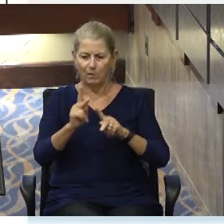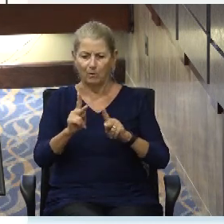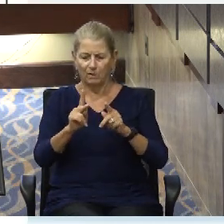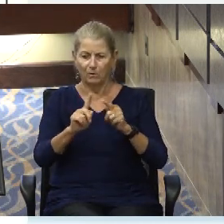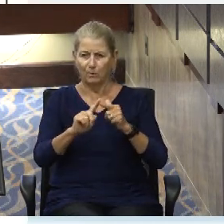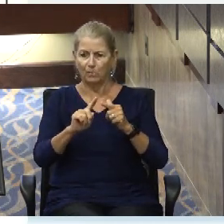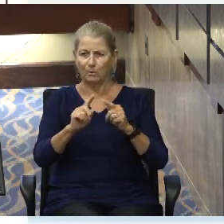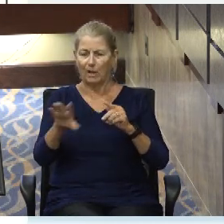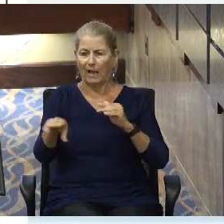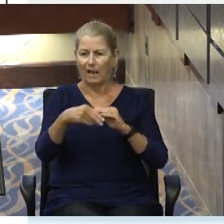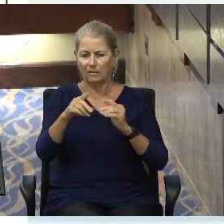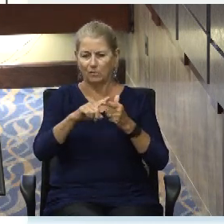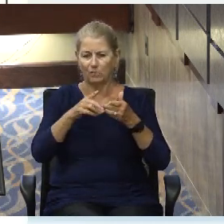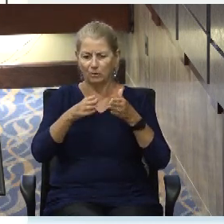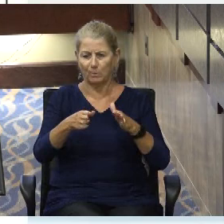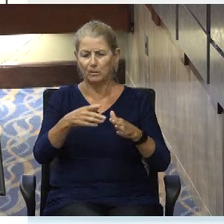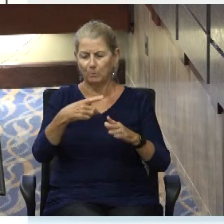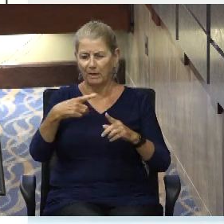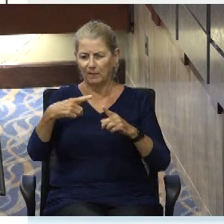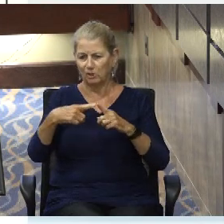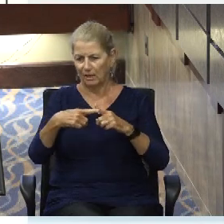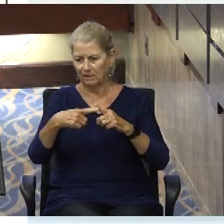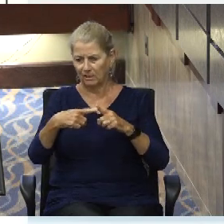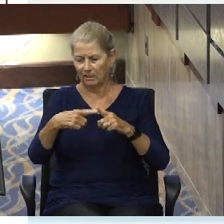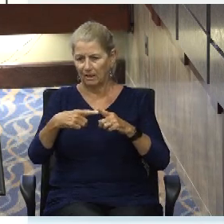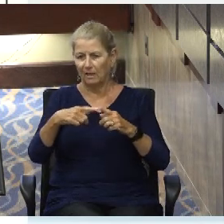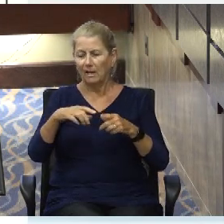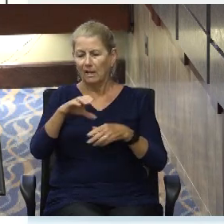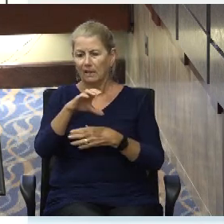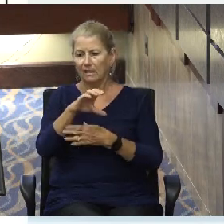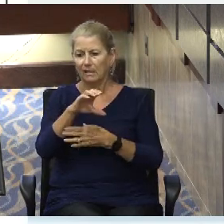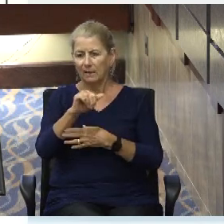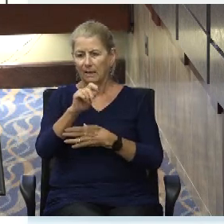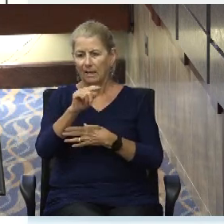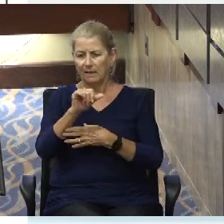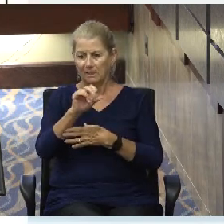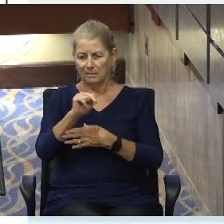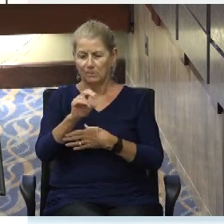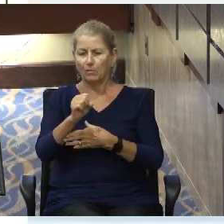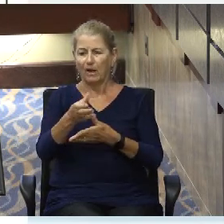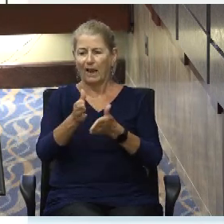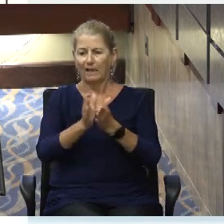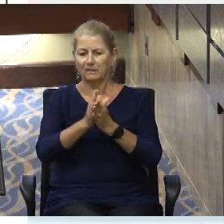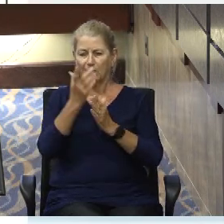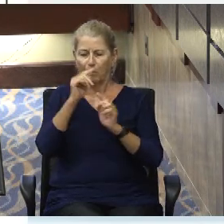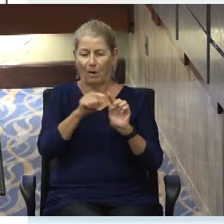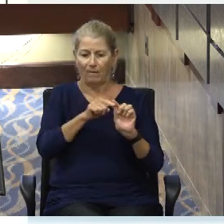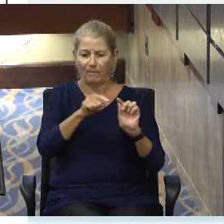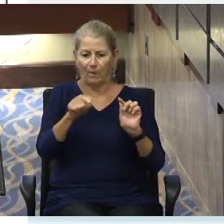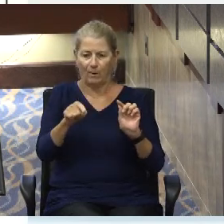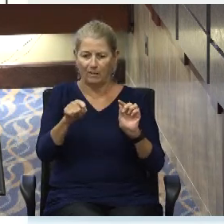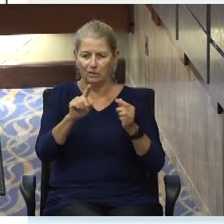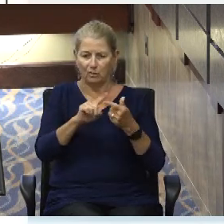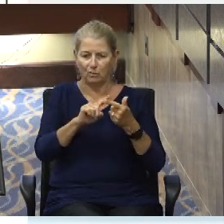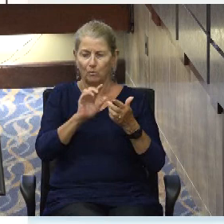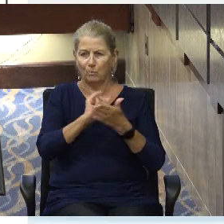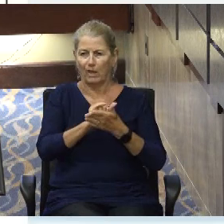to the adjacent street, which is Quail Haven. So they're asking for a variance to that length